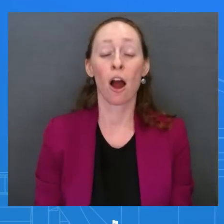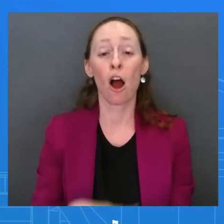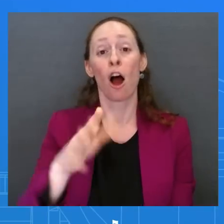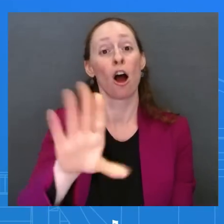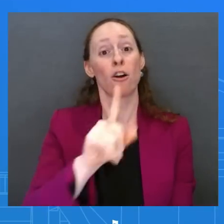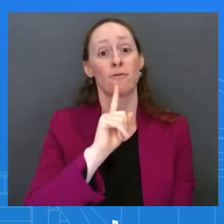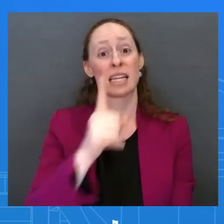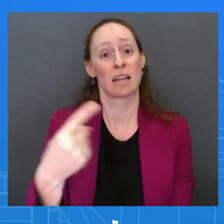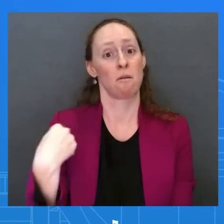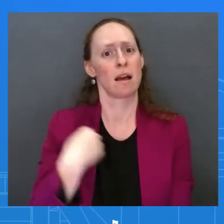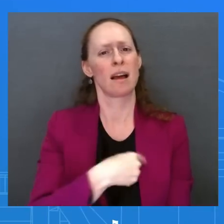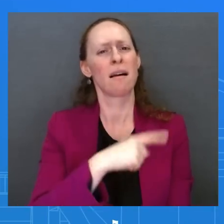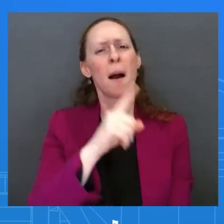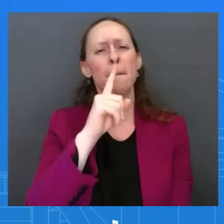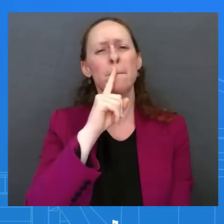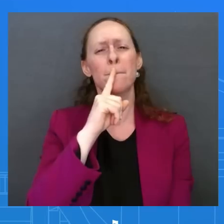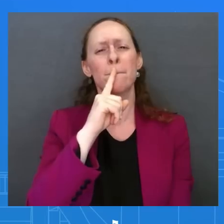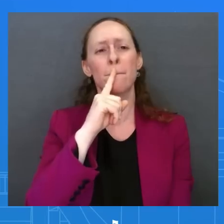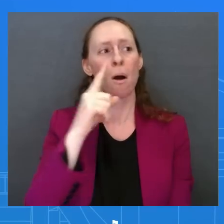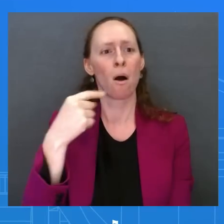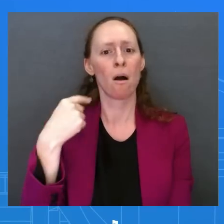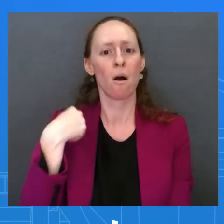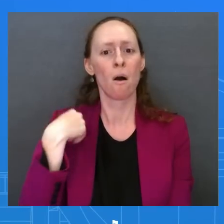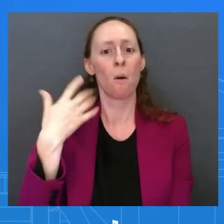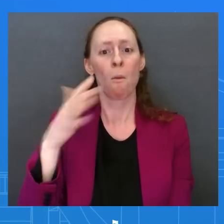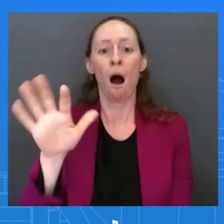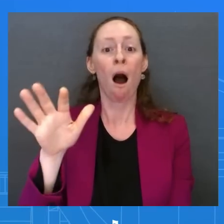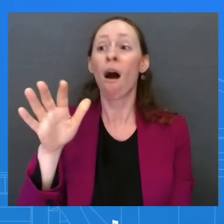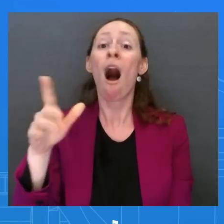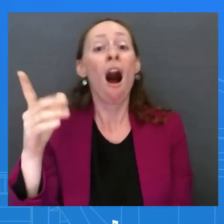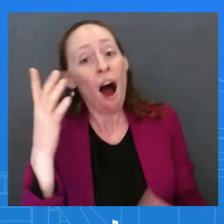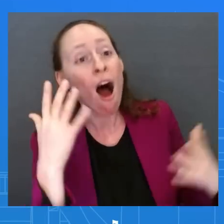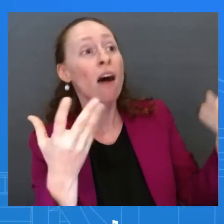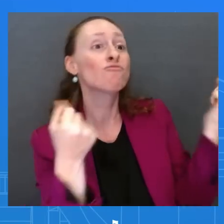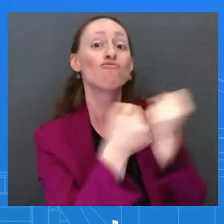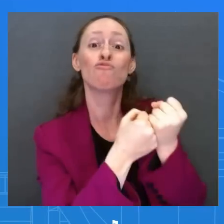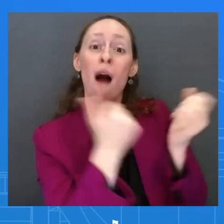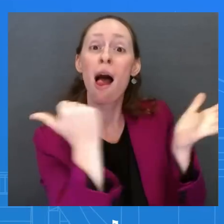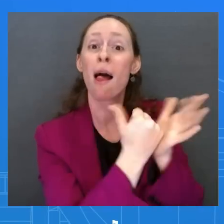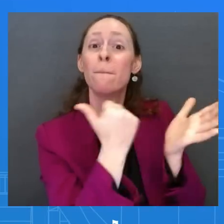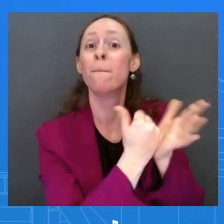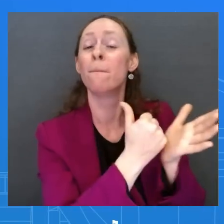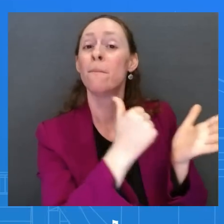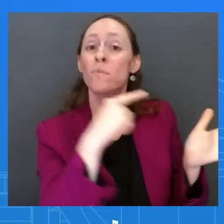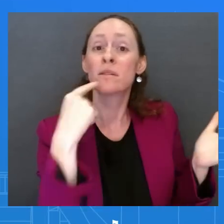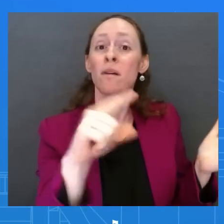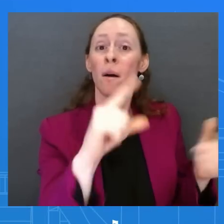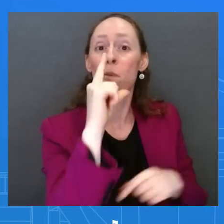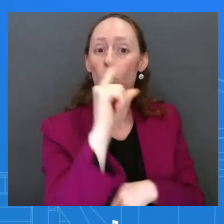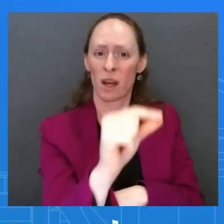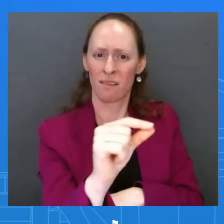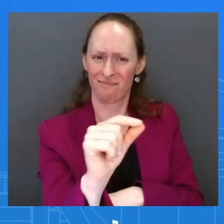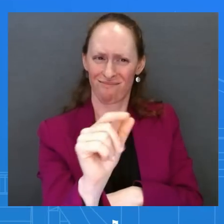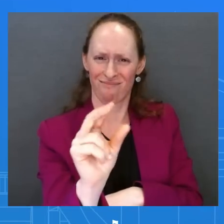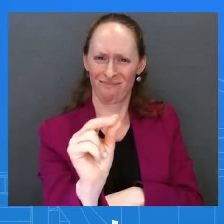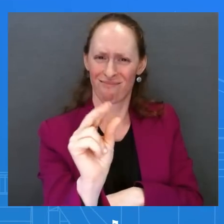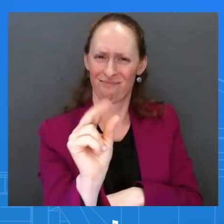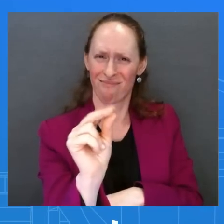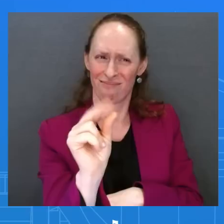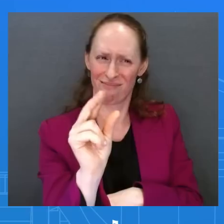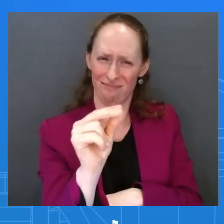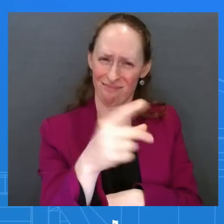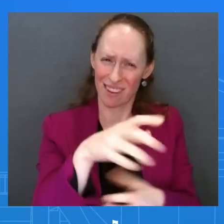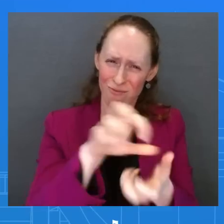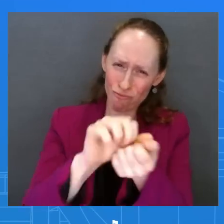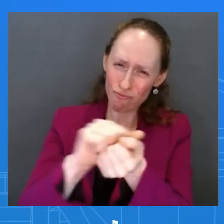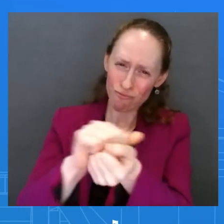see every country around the world sign up and actually implement the sanctions that are in place, the international sanctions,